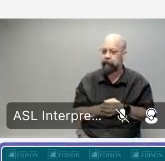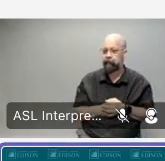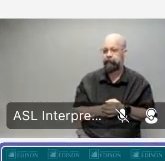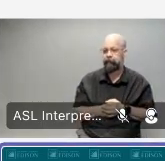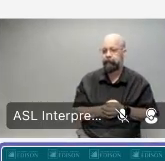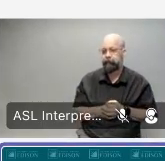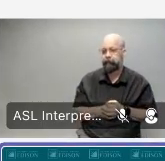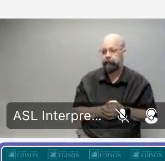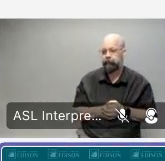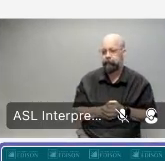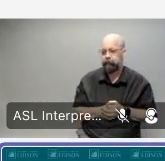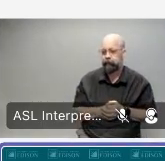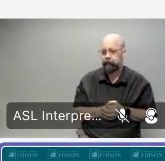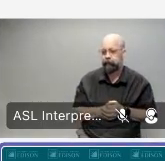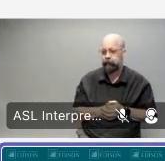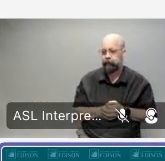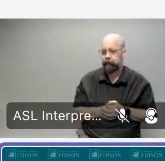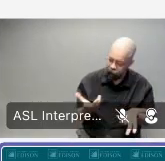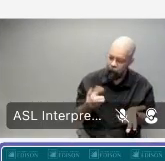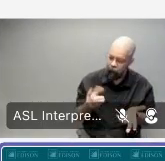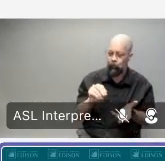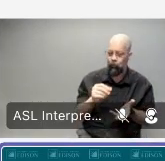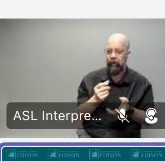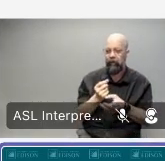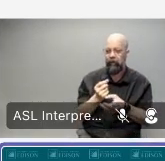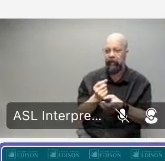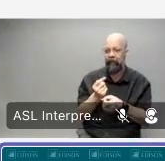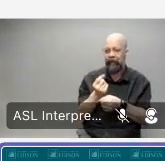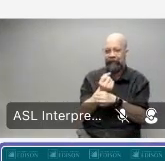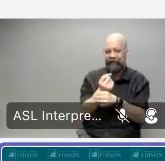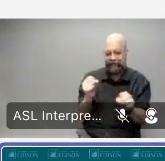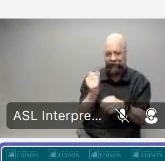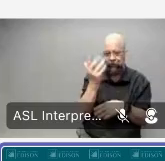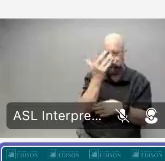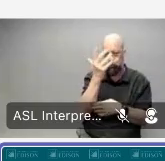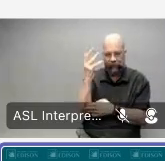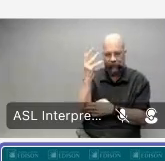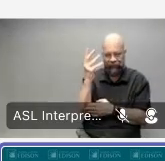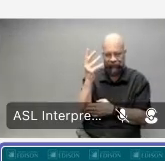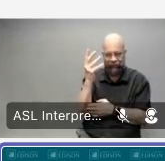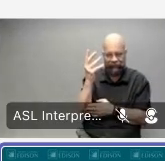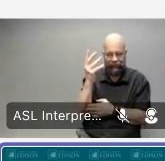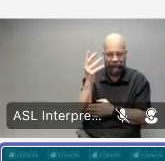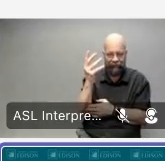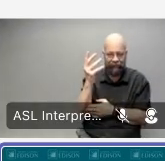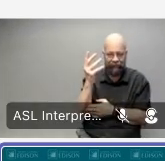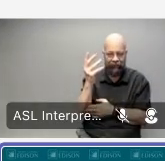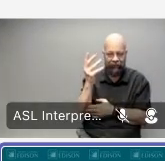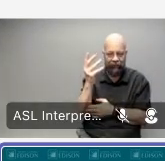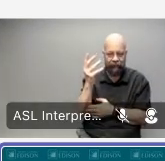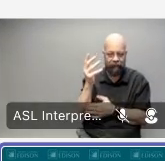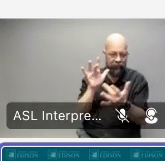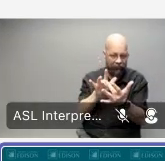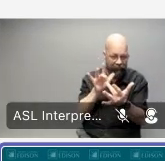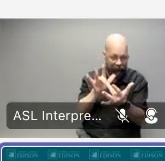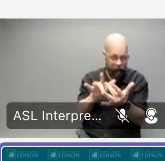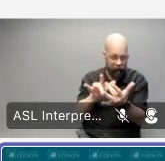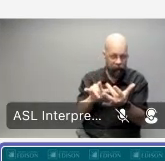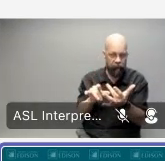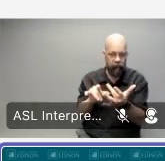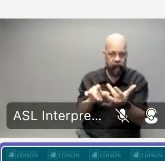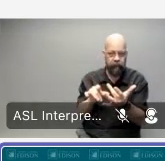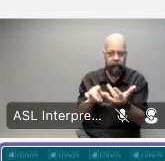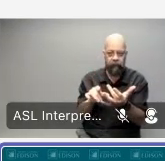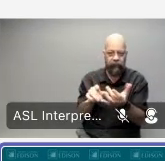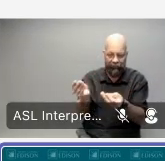So once again, we do have a safe tree contact on our website that you can reach out to us on and just kind of